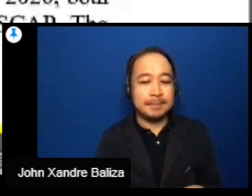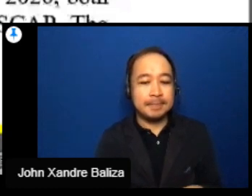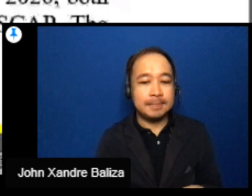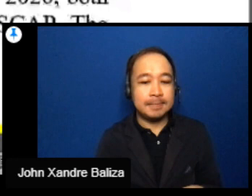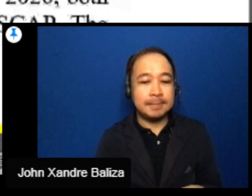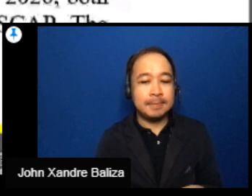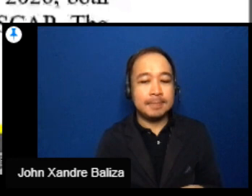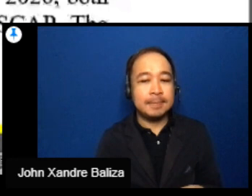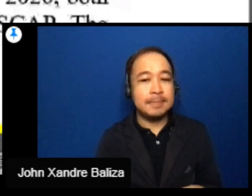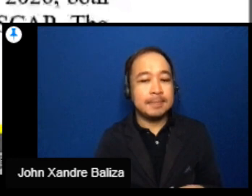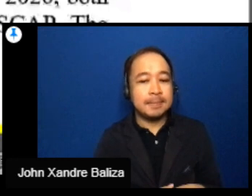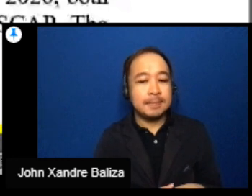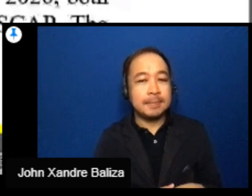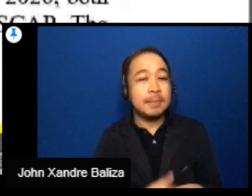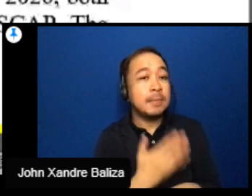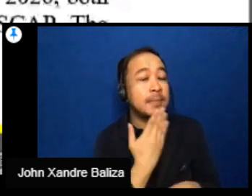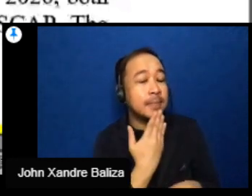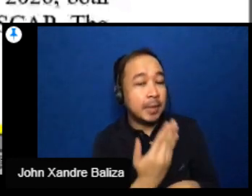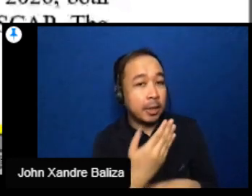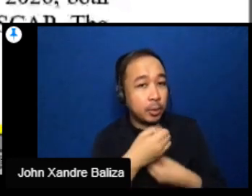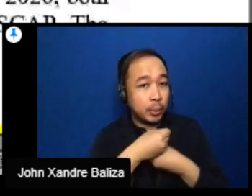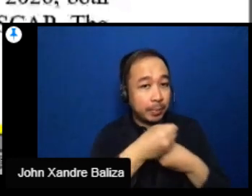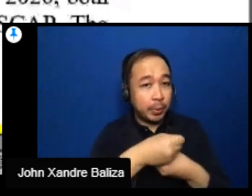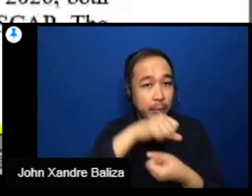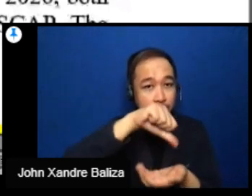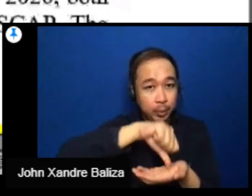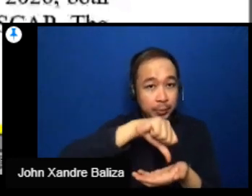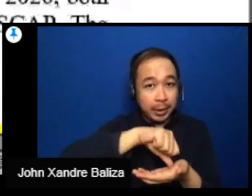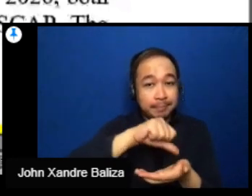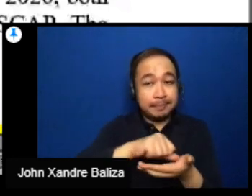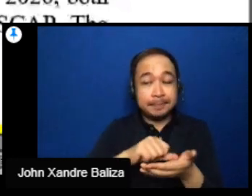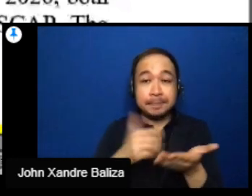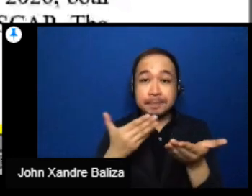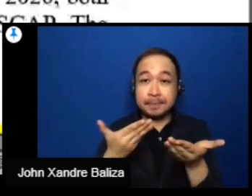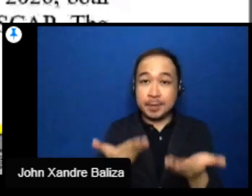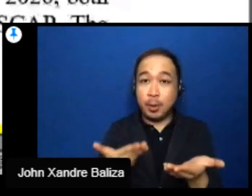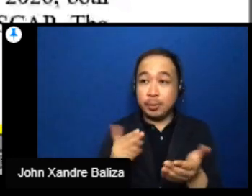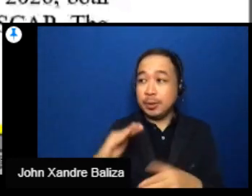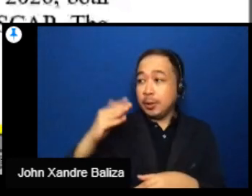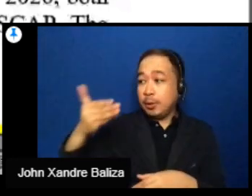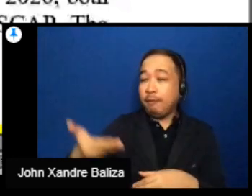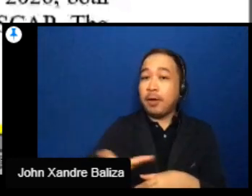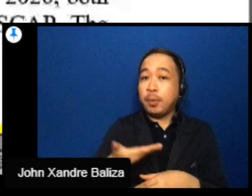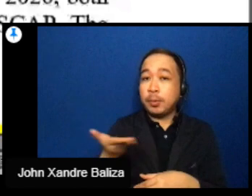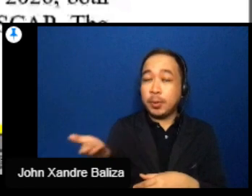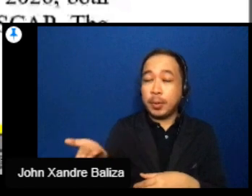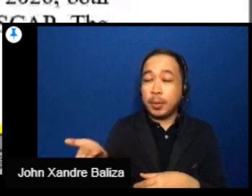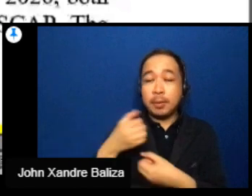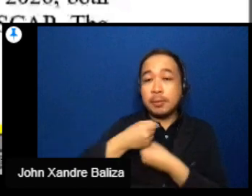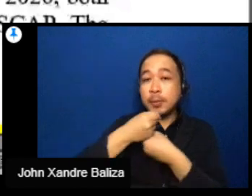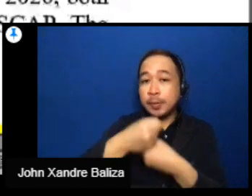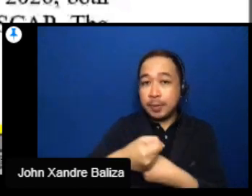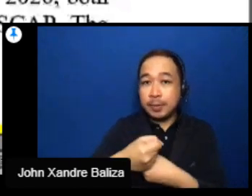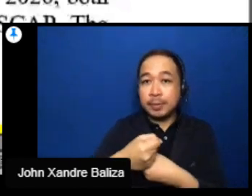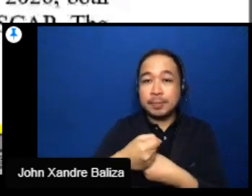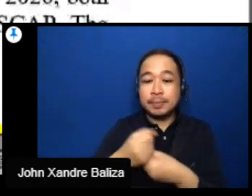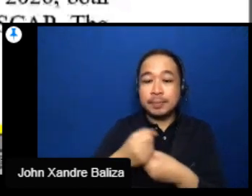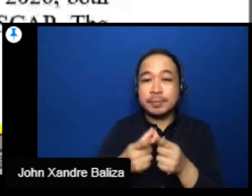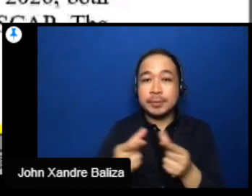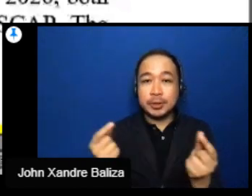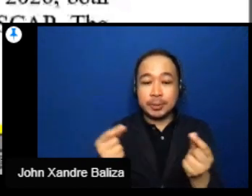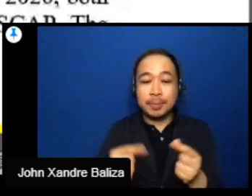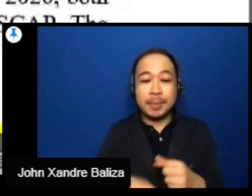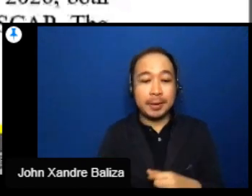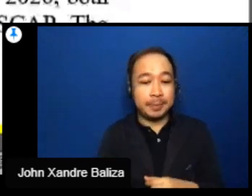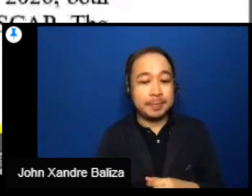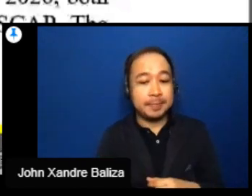I thank the distinguished delegation of Iran. May I now invite the distinguished delegation of Japan to